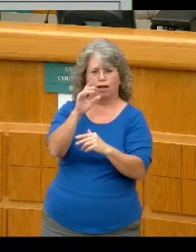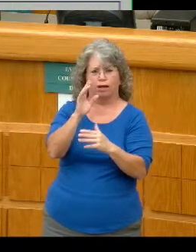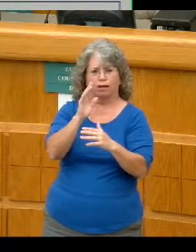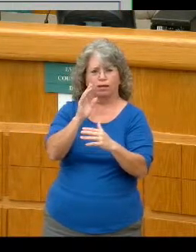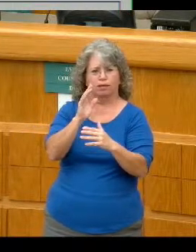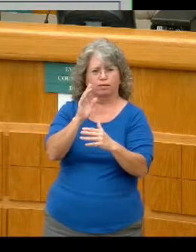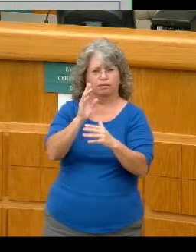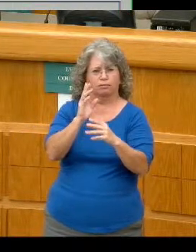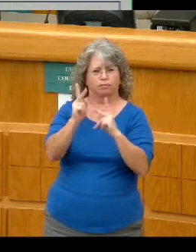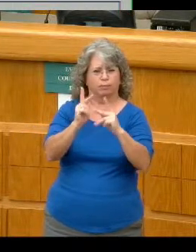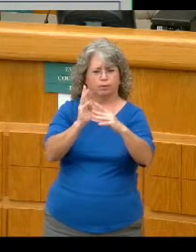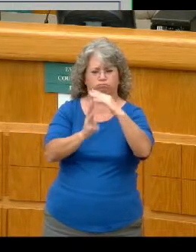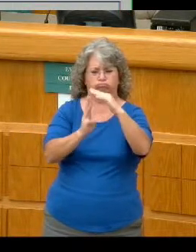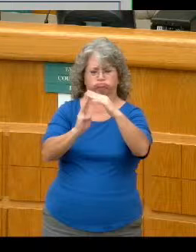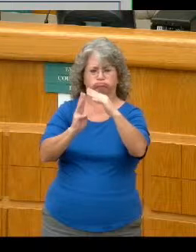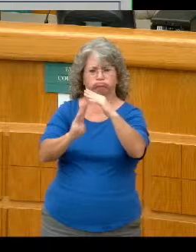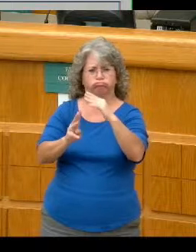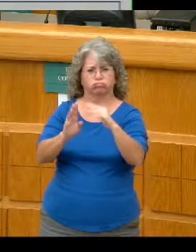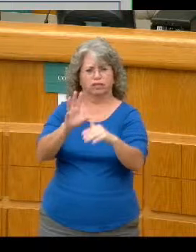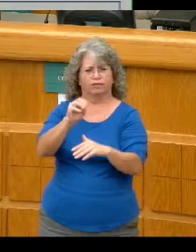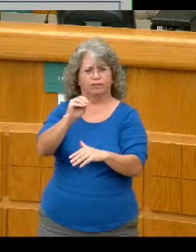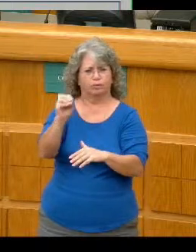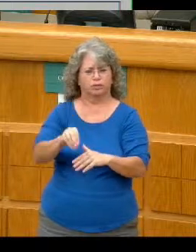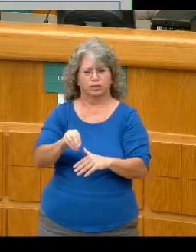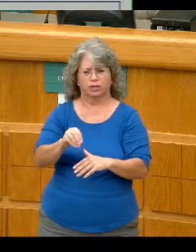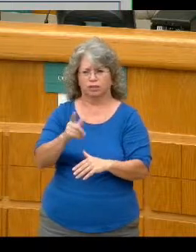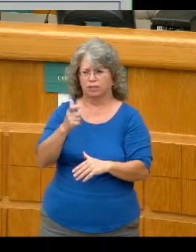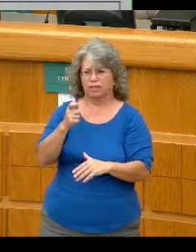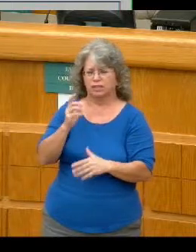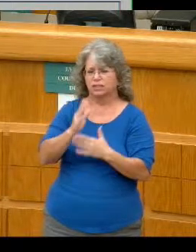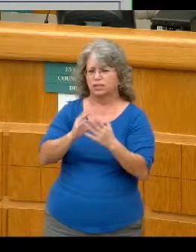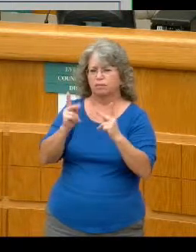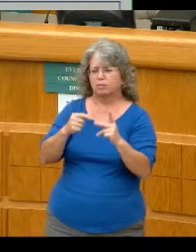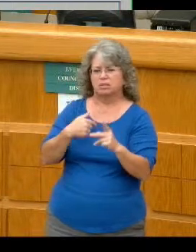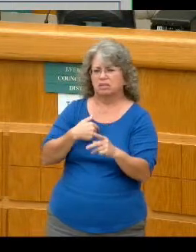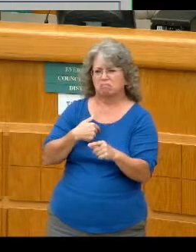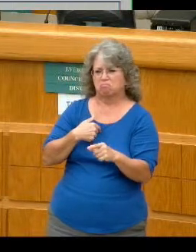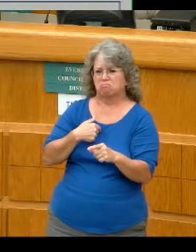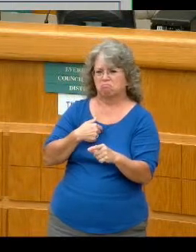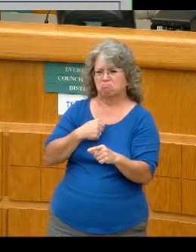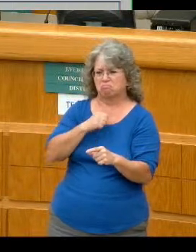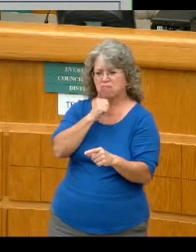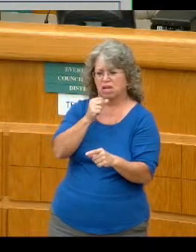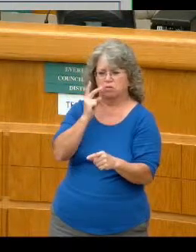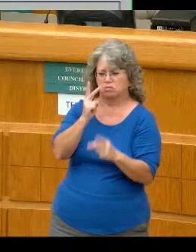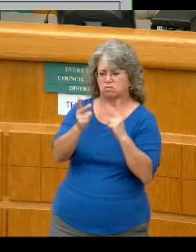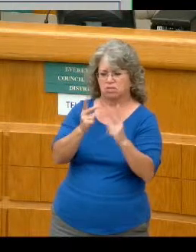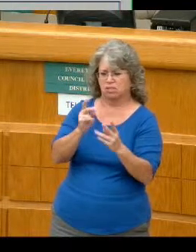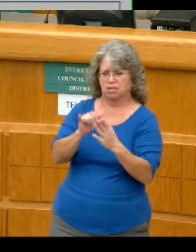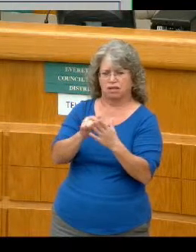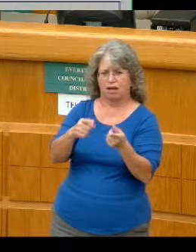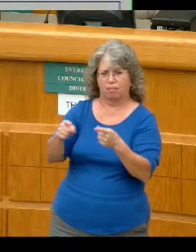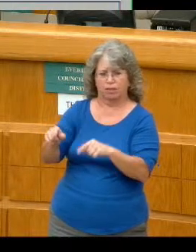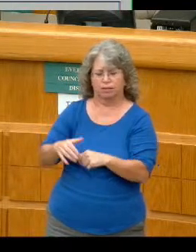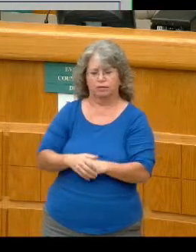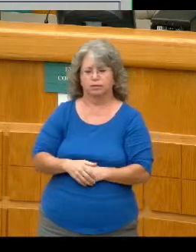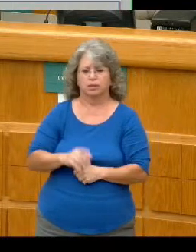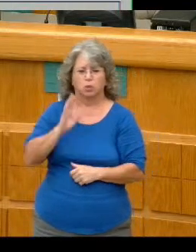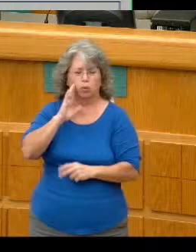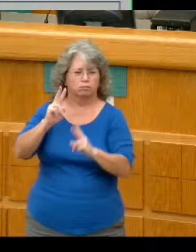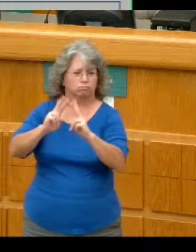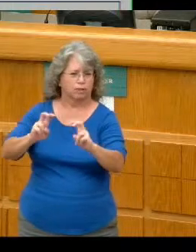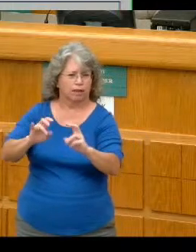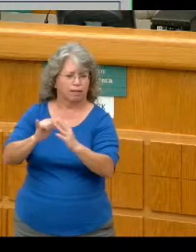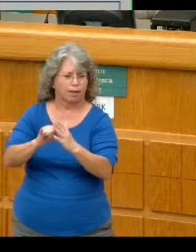50%, because at least some people I've talked to indicate that they don't really see that happening. So we'll dig into that a little bit